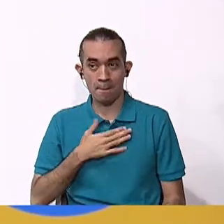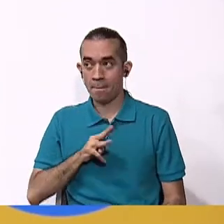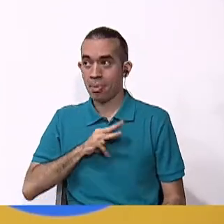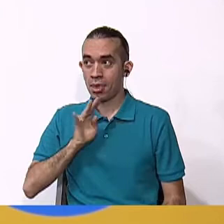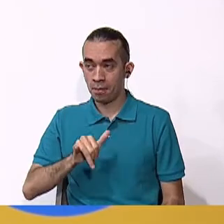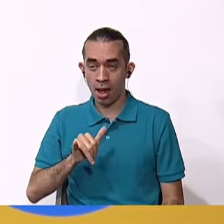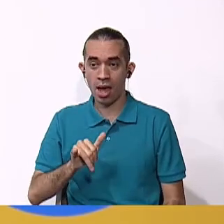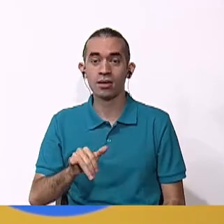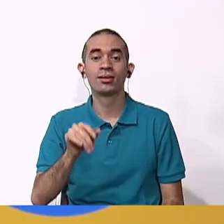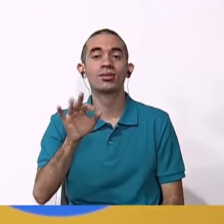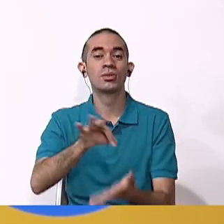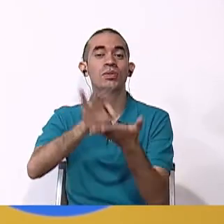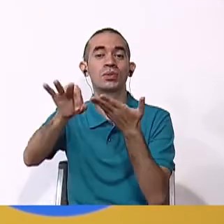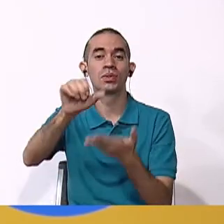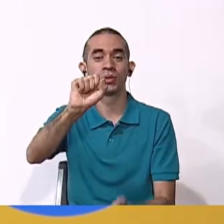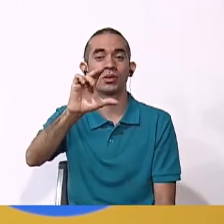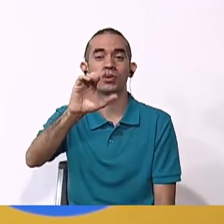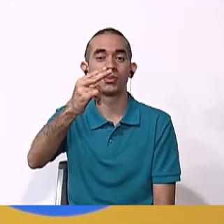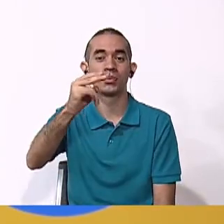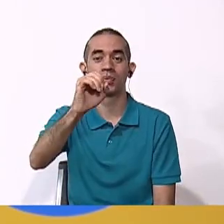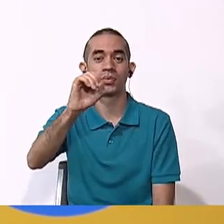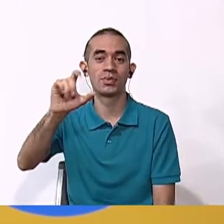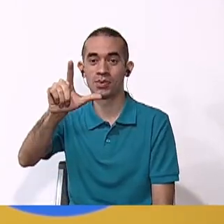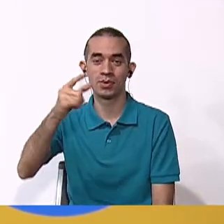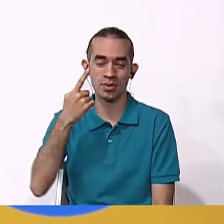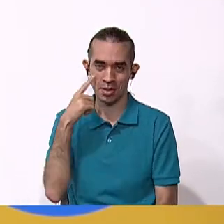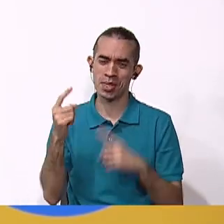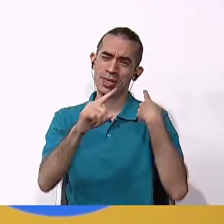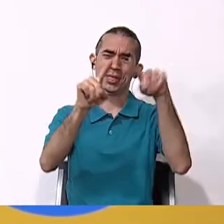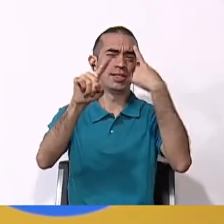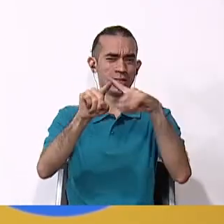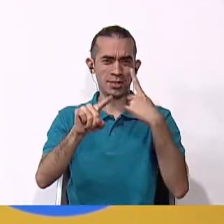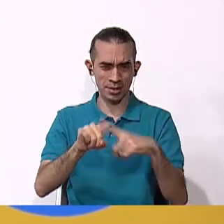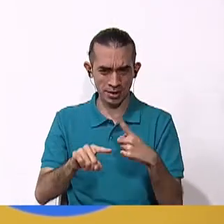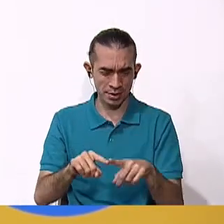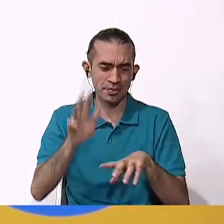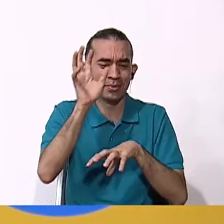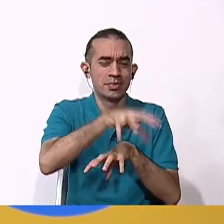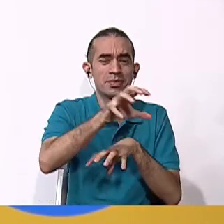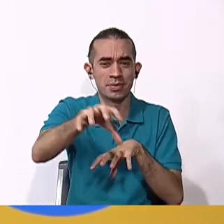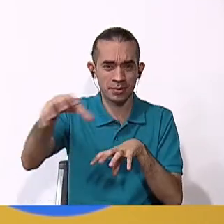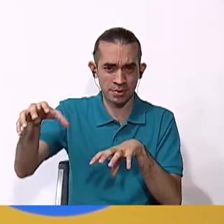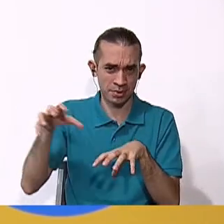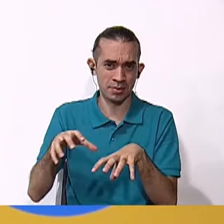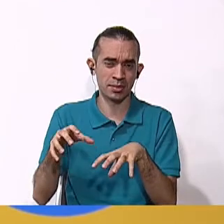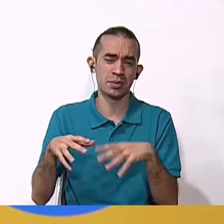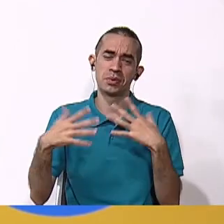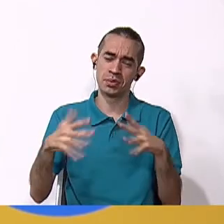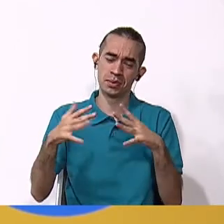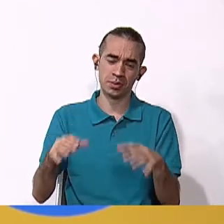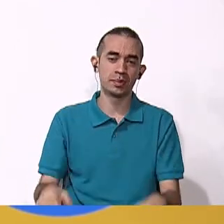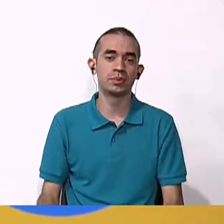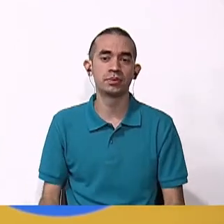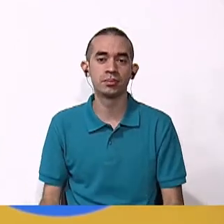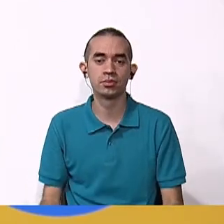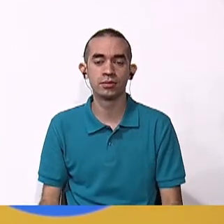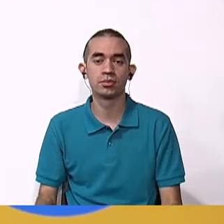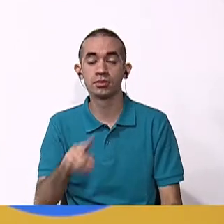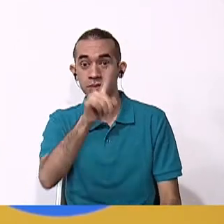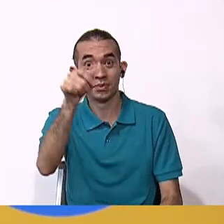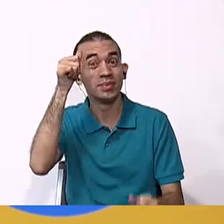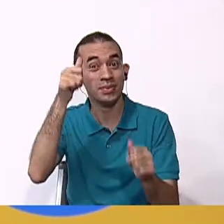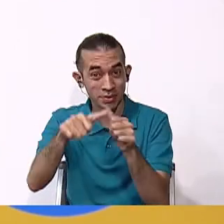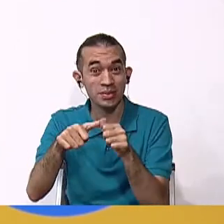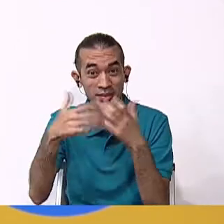school. And these are the different places We have a school. ¿Se